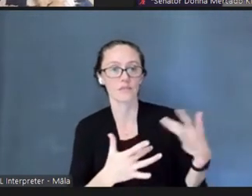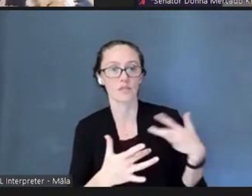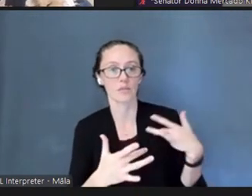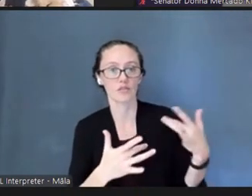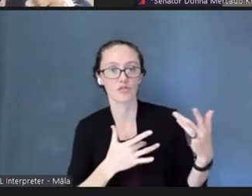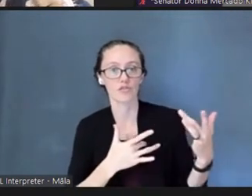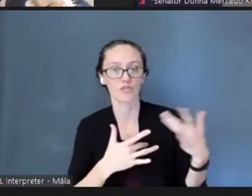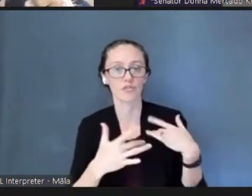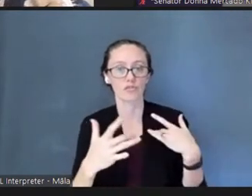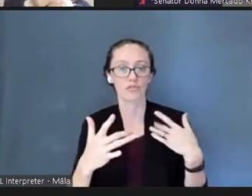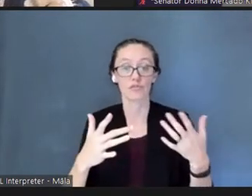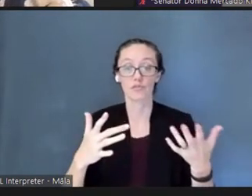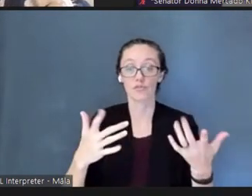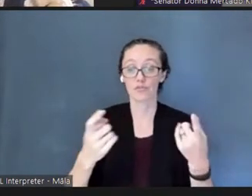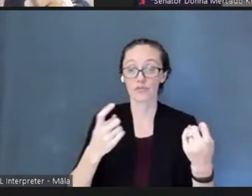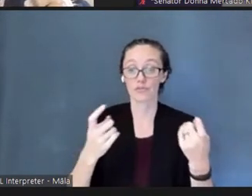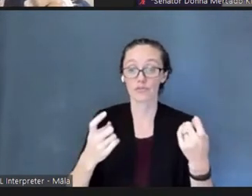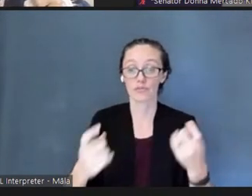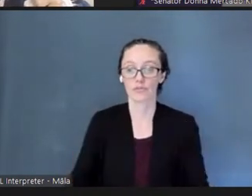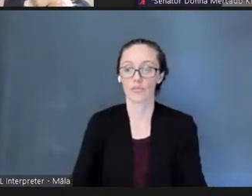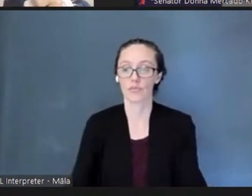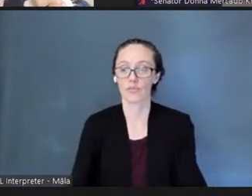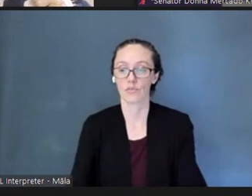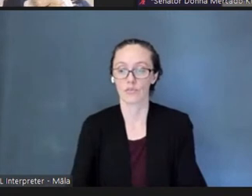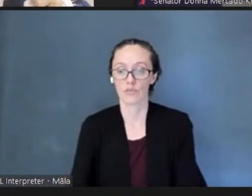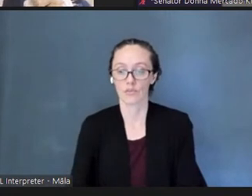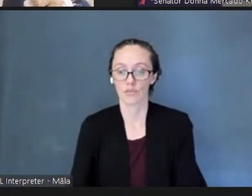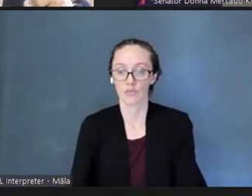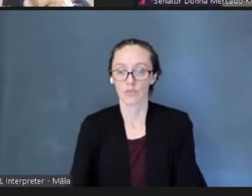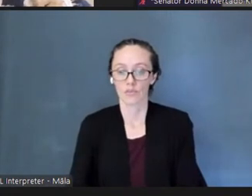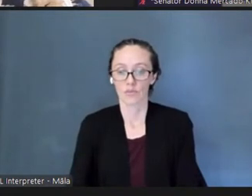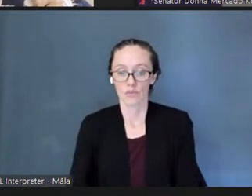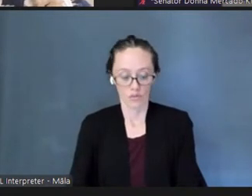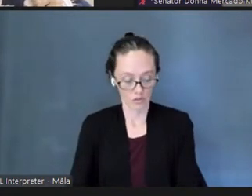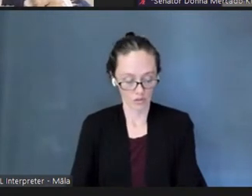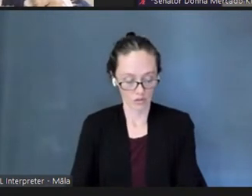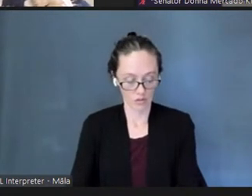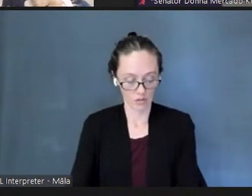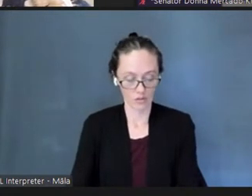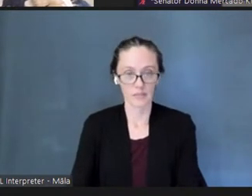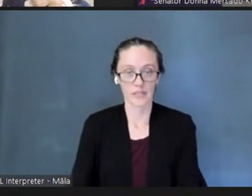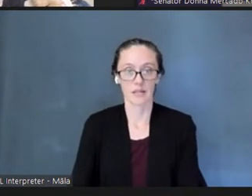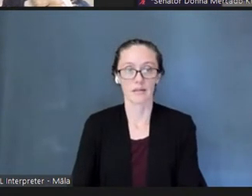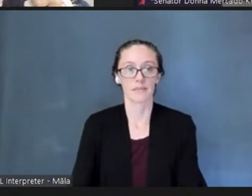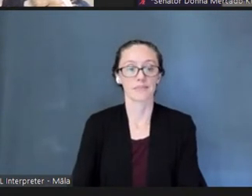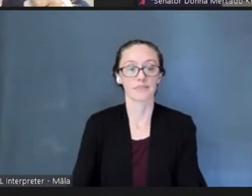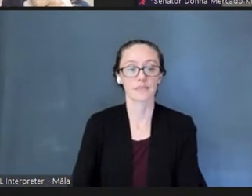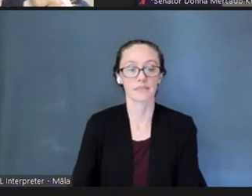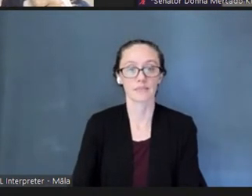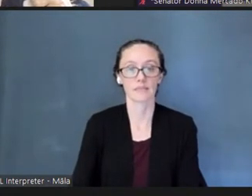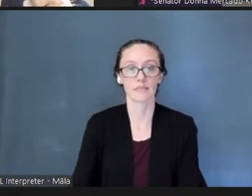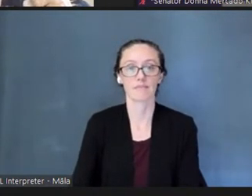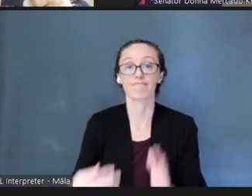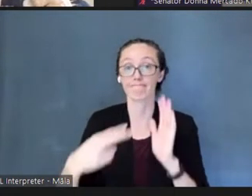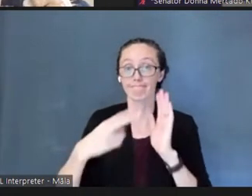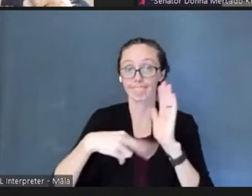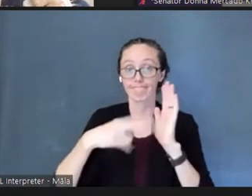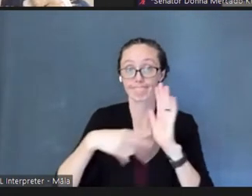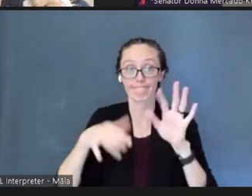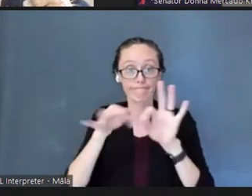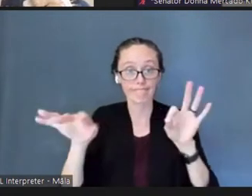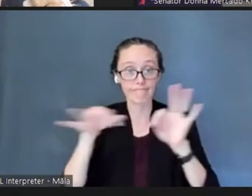Thank you. I just had a quick question. I don't know if either you or Senator Lee can address. In reading the language, I'm seeing